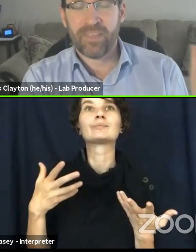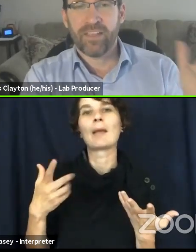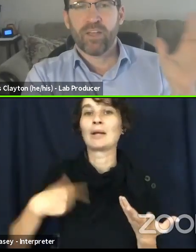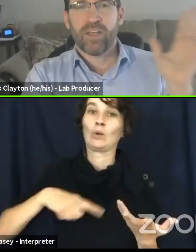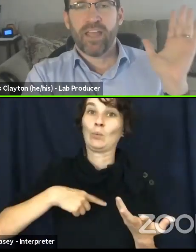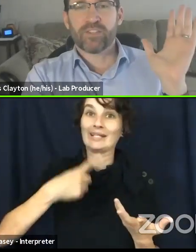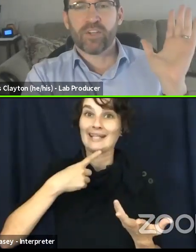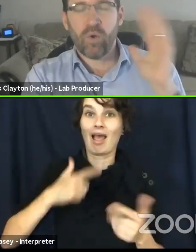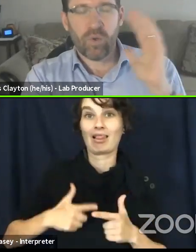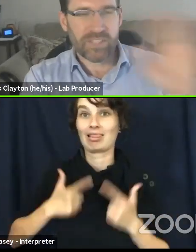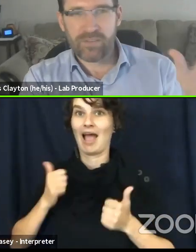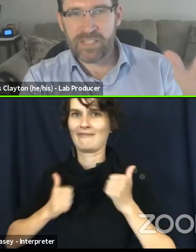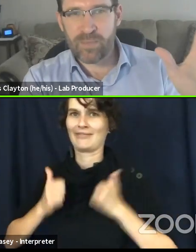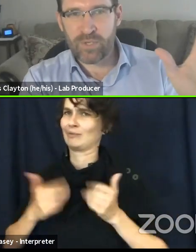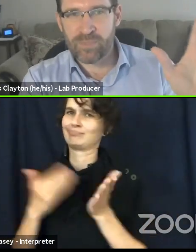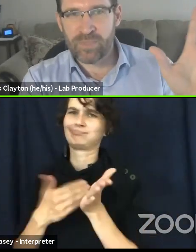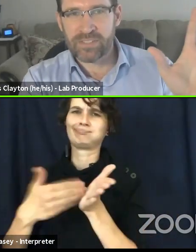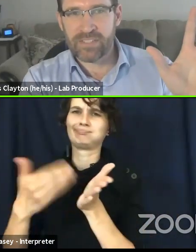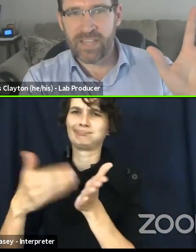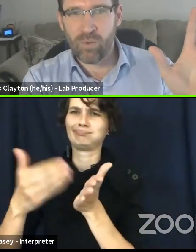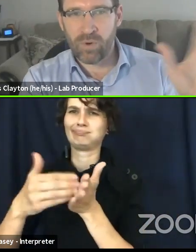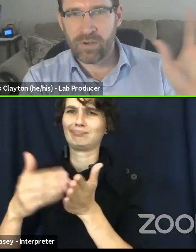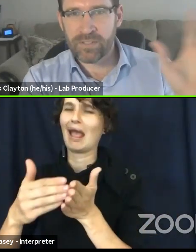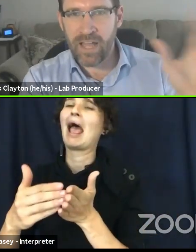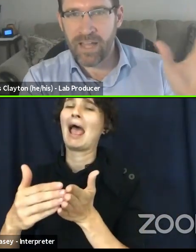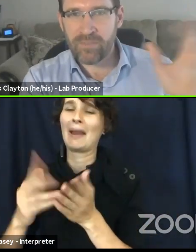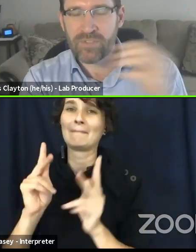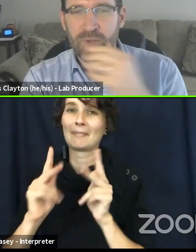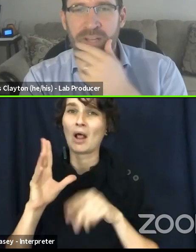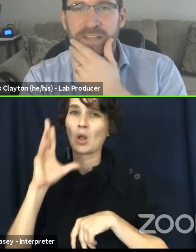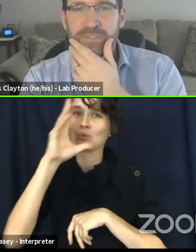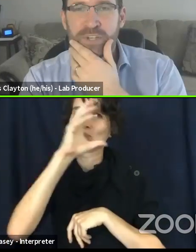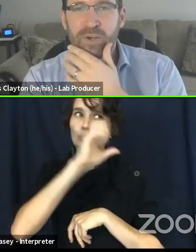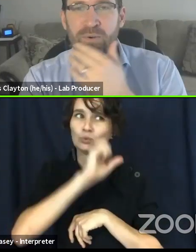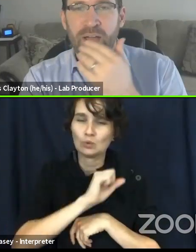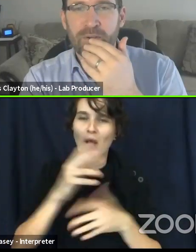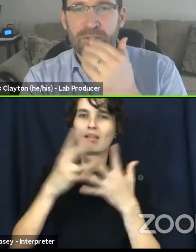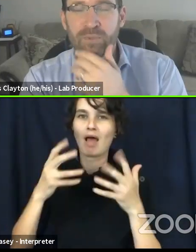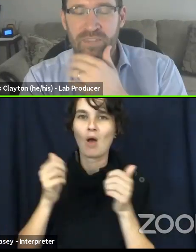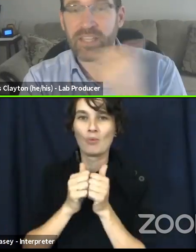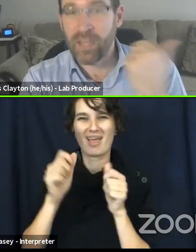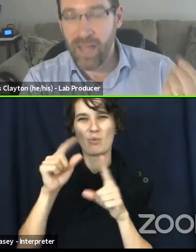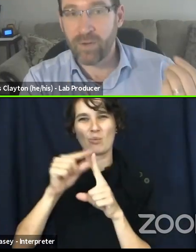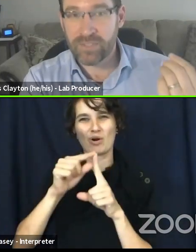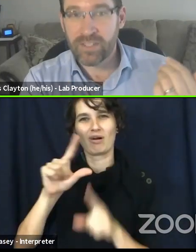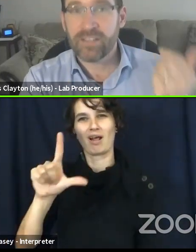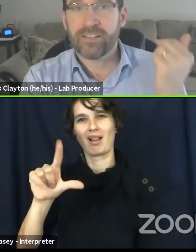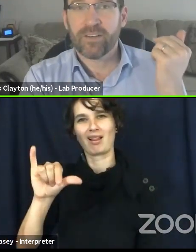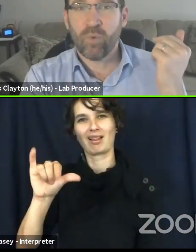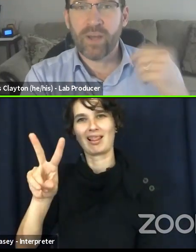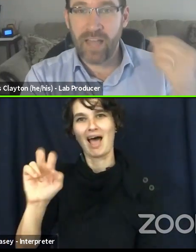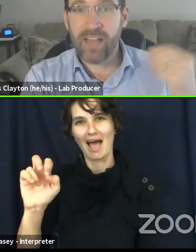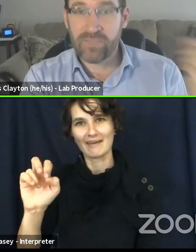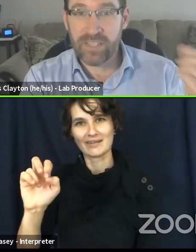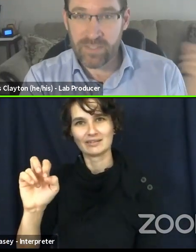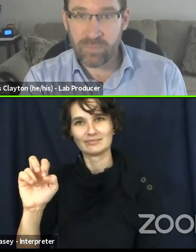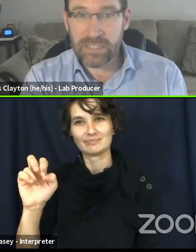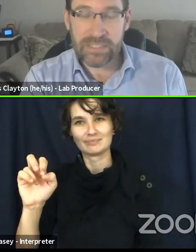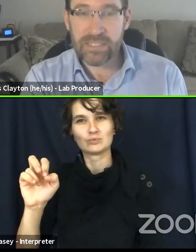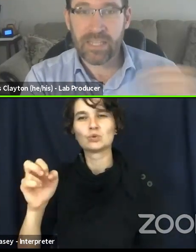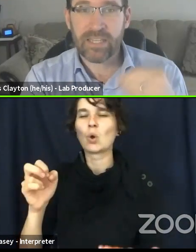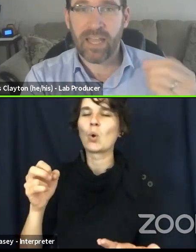time, and there's a whole set of assumptions built into that word live. So I'd love to know how you two are thinking about what